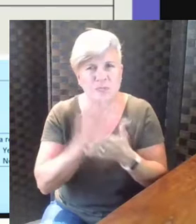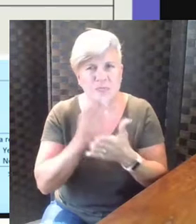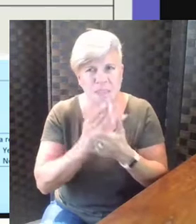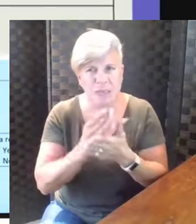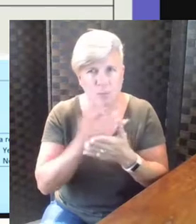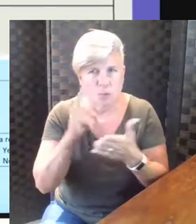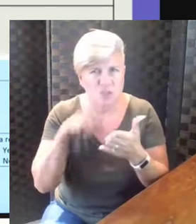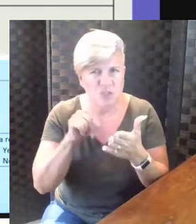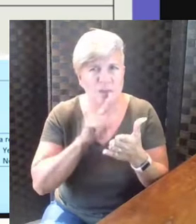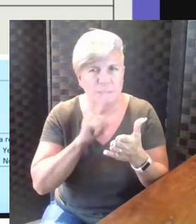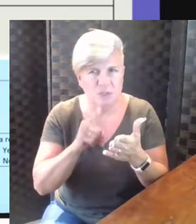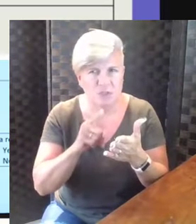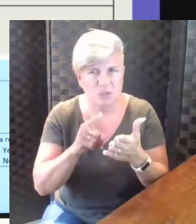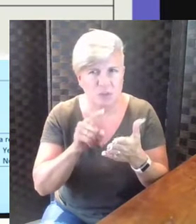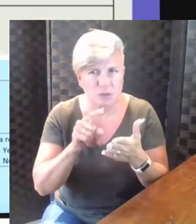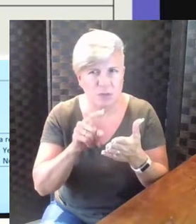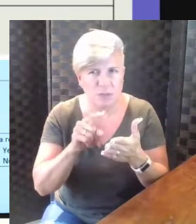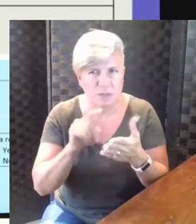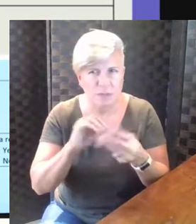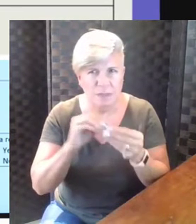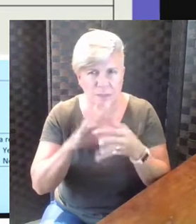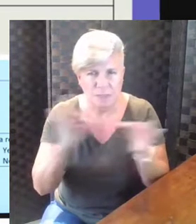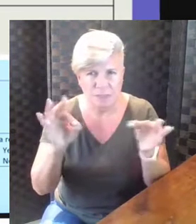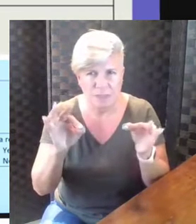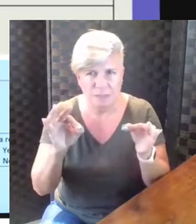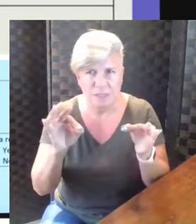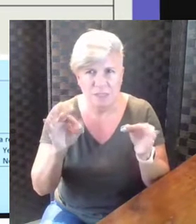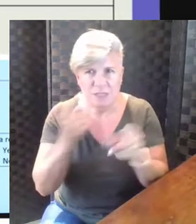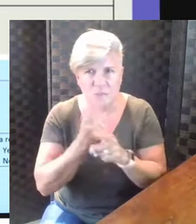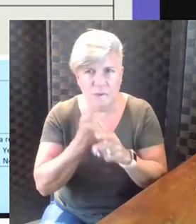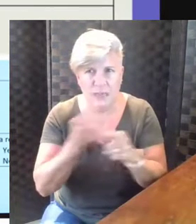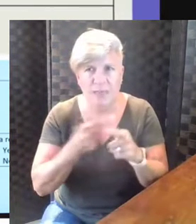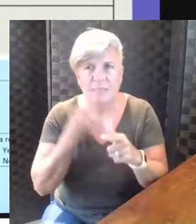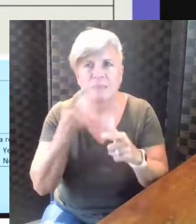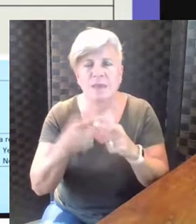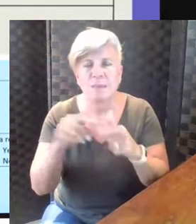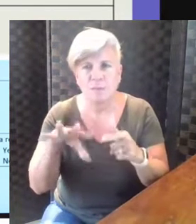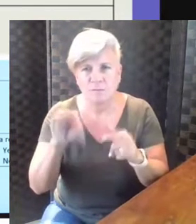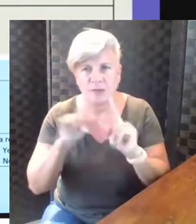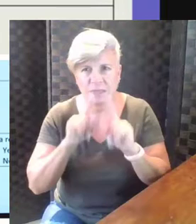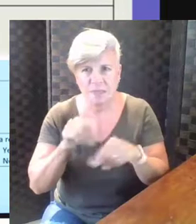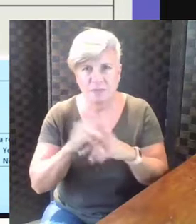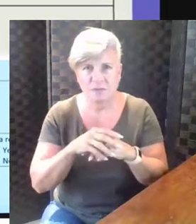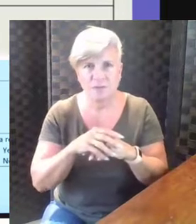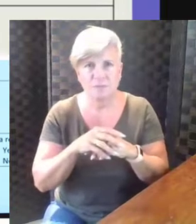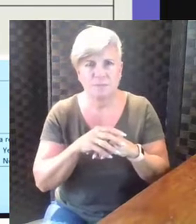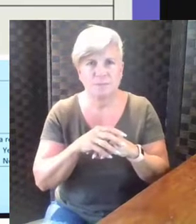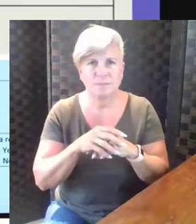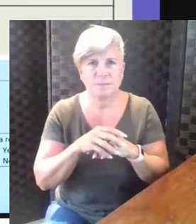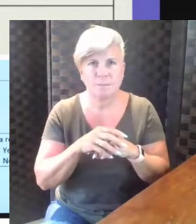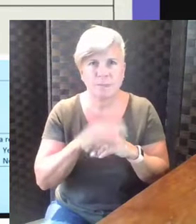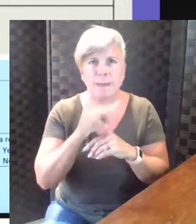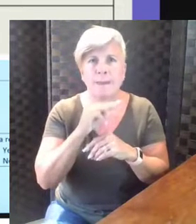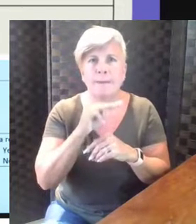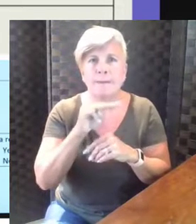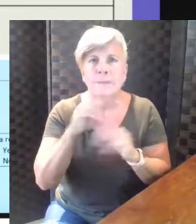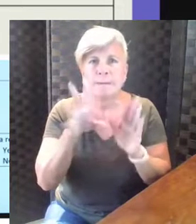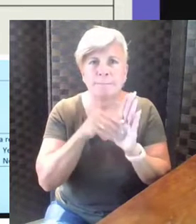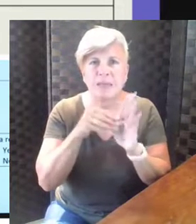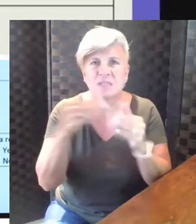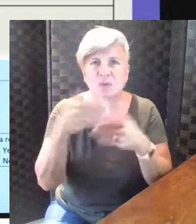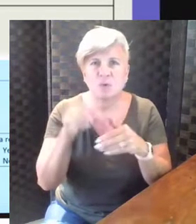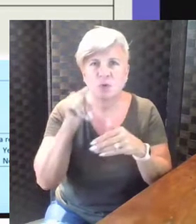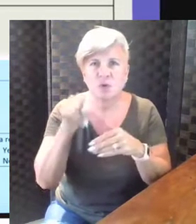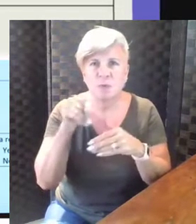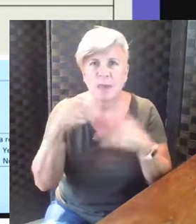equation. We'll check and make sure our equation is correct, and then we'll go on to finding our answer. Okay? The magnet room at the